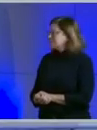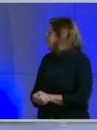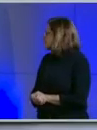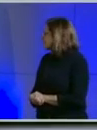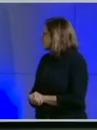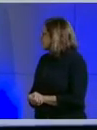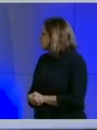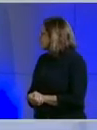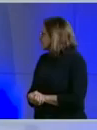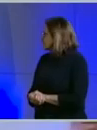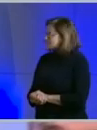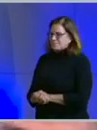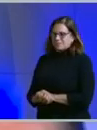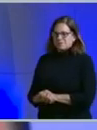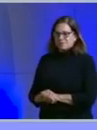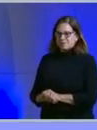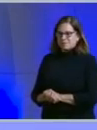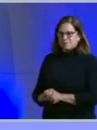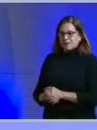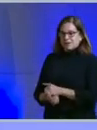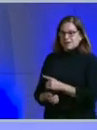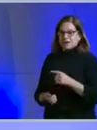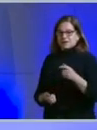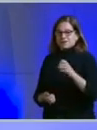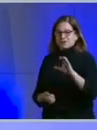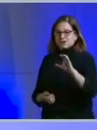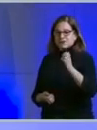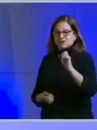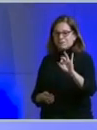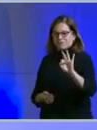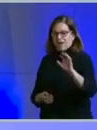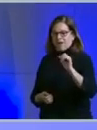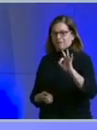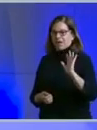Peter Newsham, who is Chief of our Metropolitan Police Department.